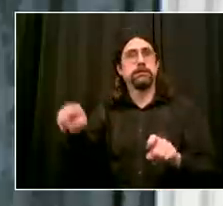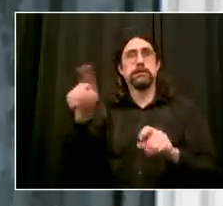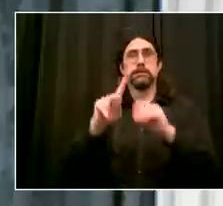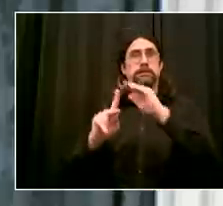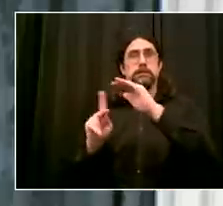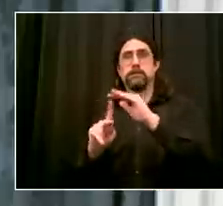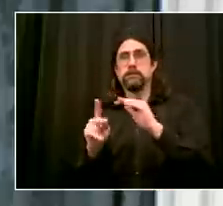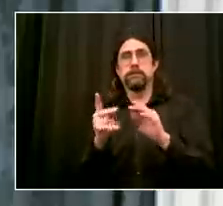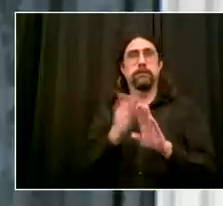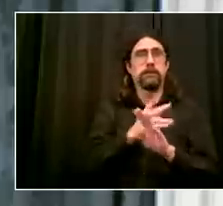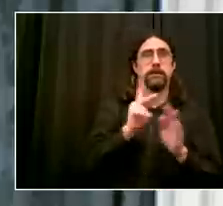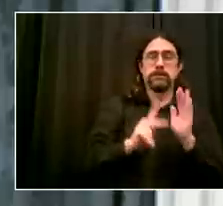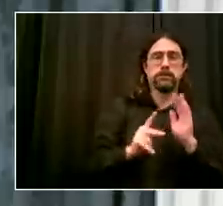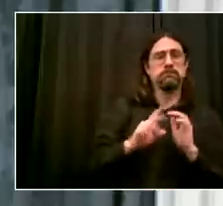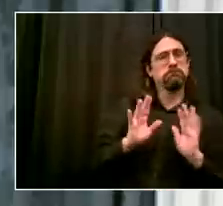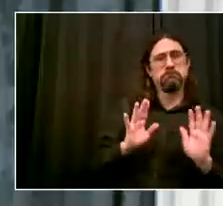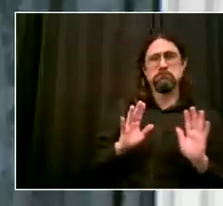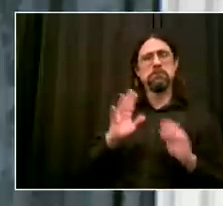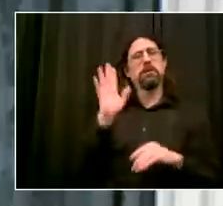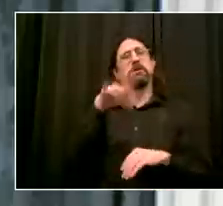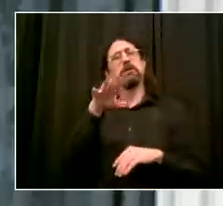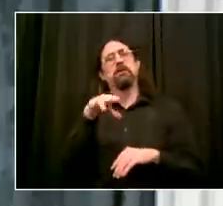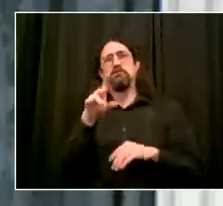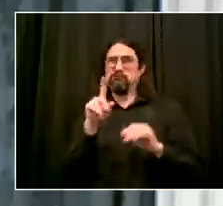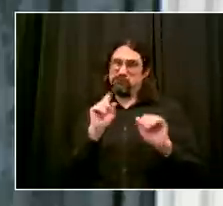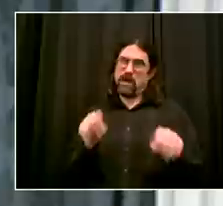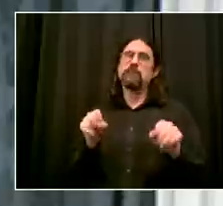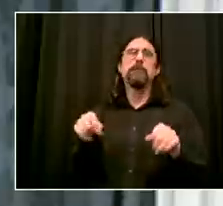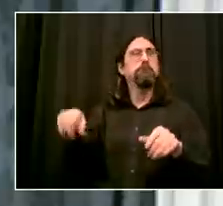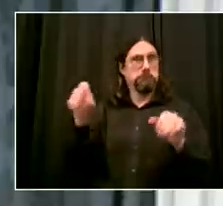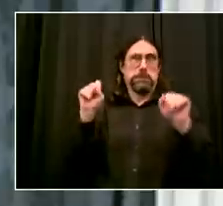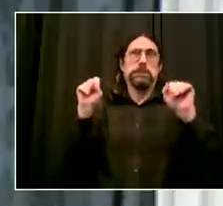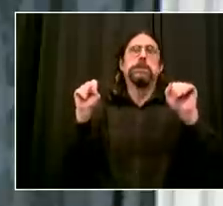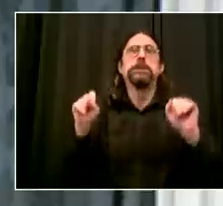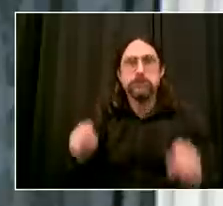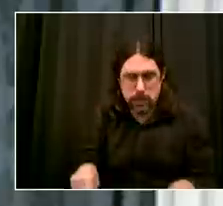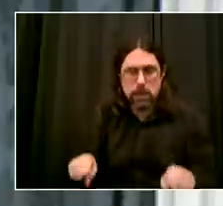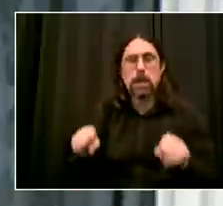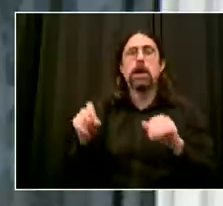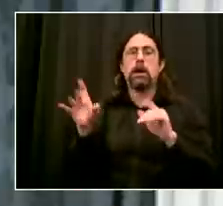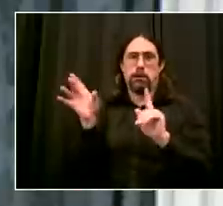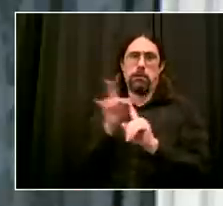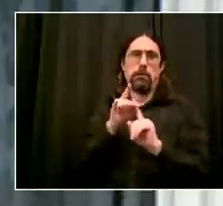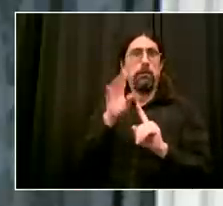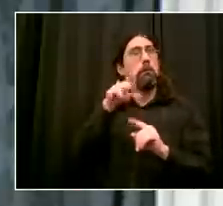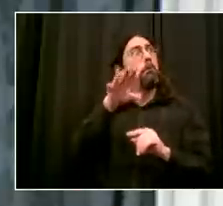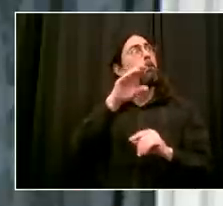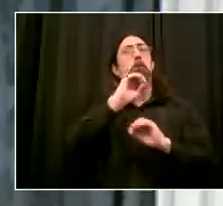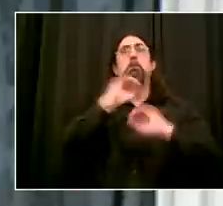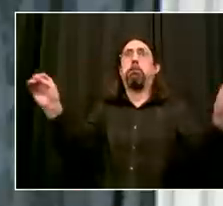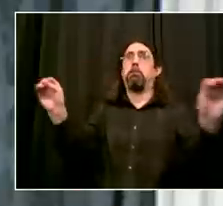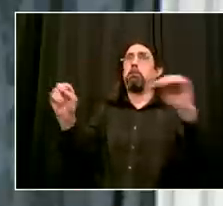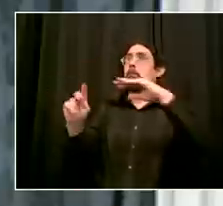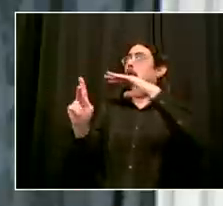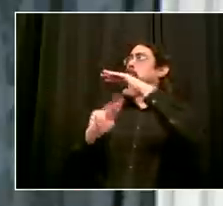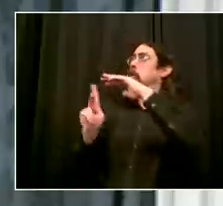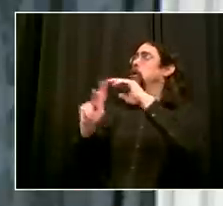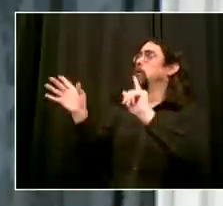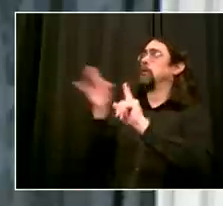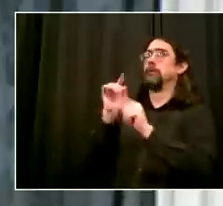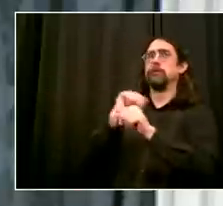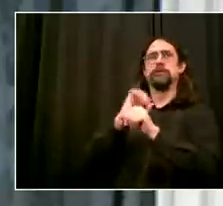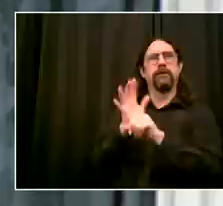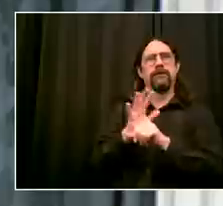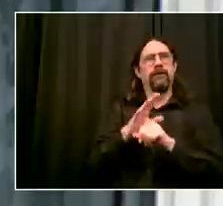they develop symptoms, they should certainly get tested as well. But in terms of what we're doing with the more